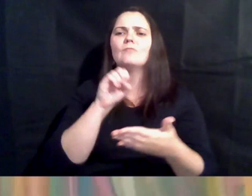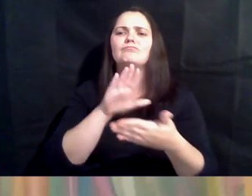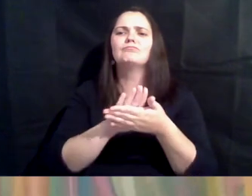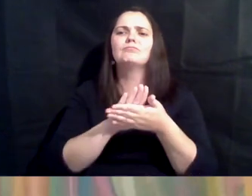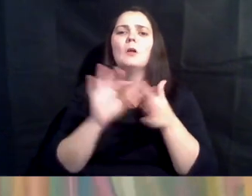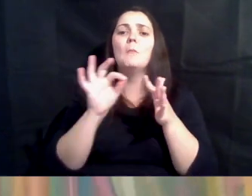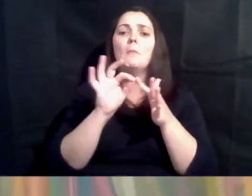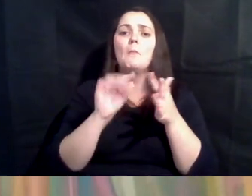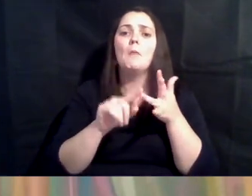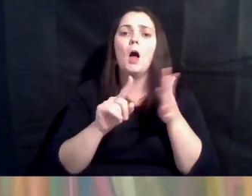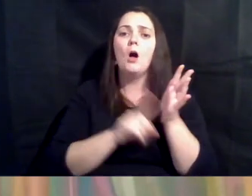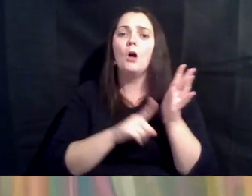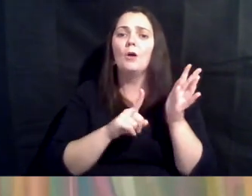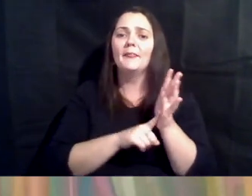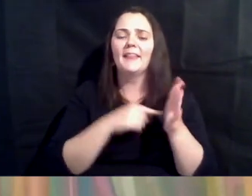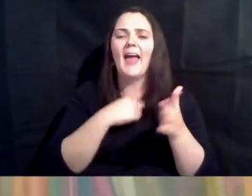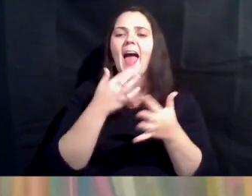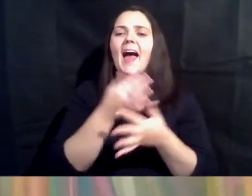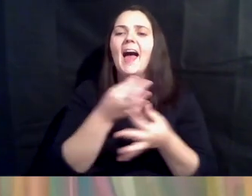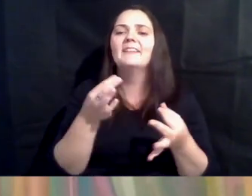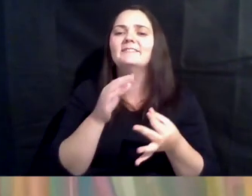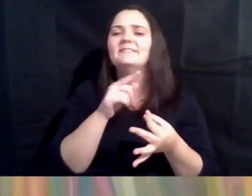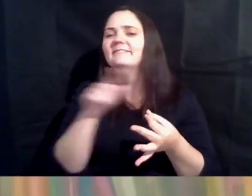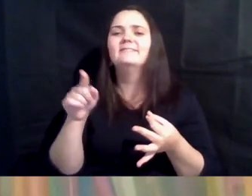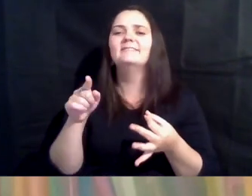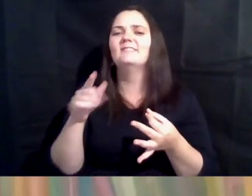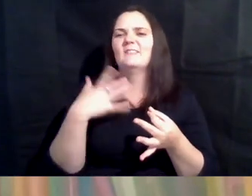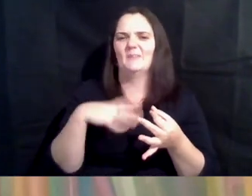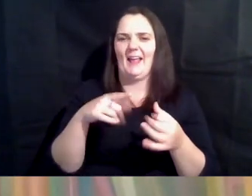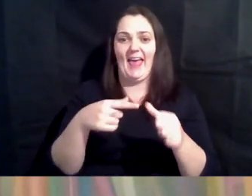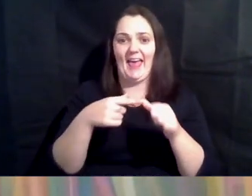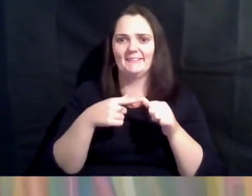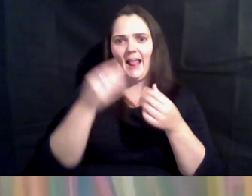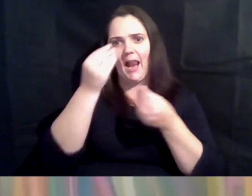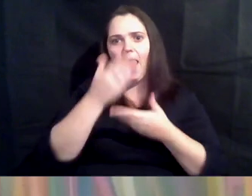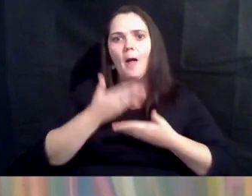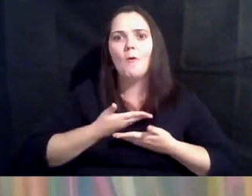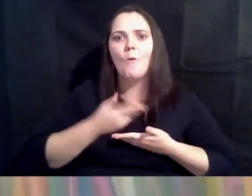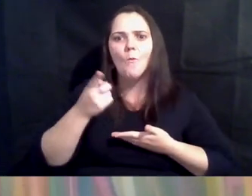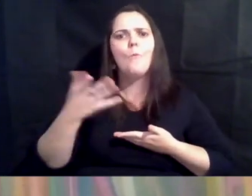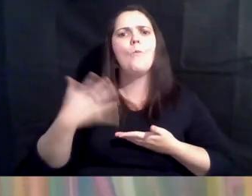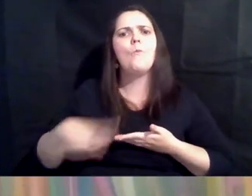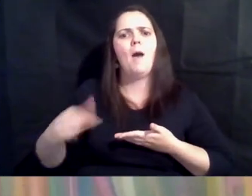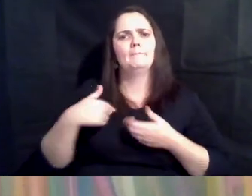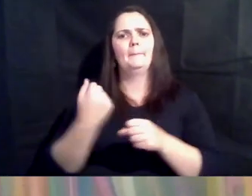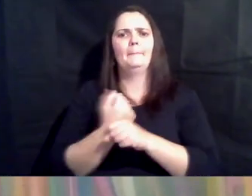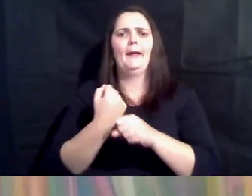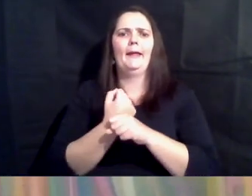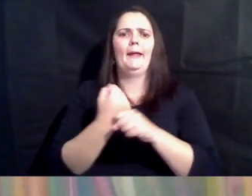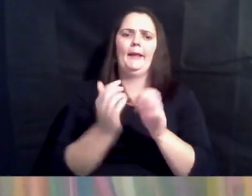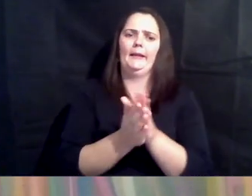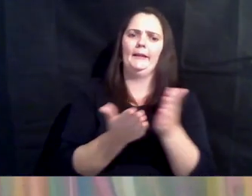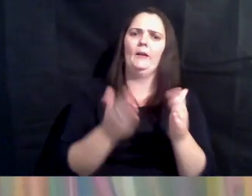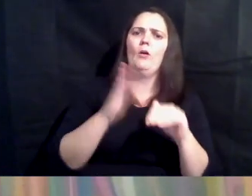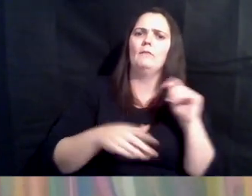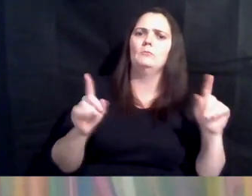going, because I would like to know what you would like my example zine to be about. So if we can get that poll launched